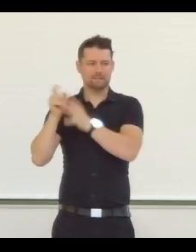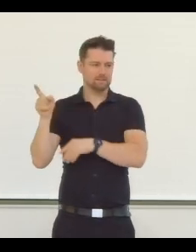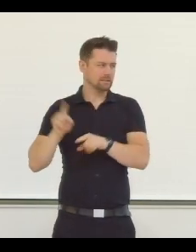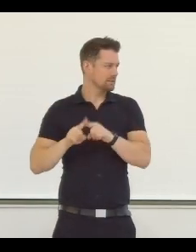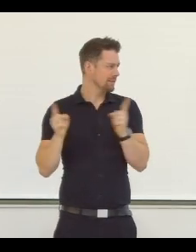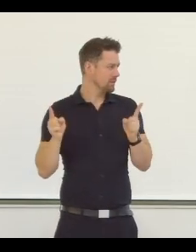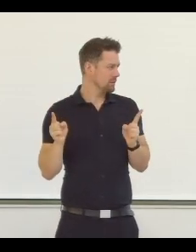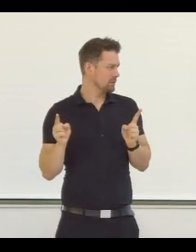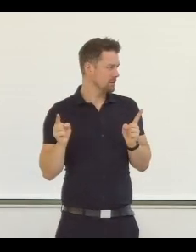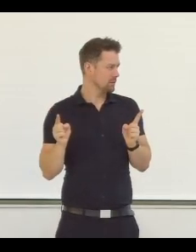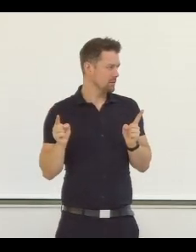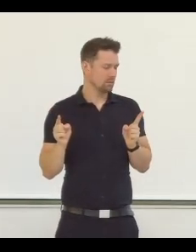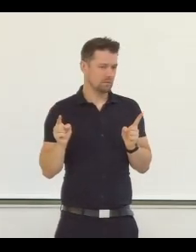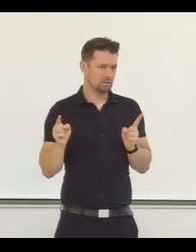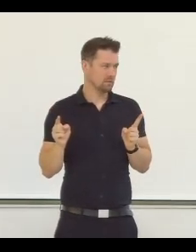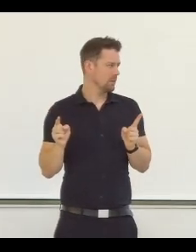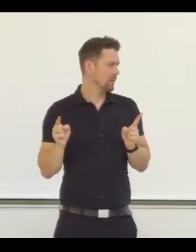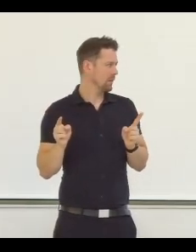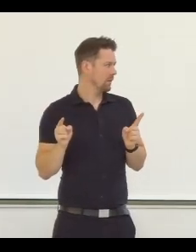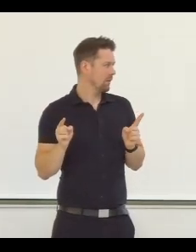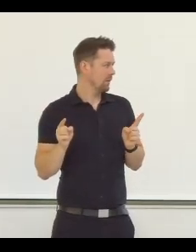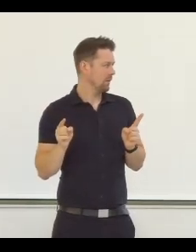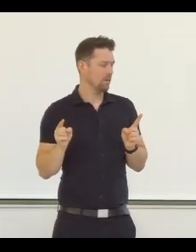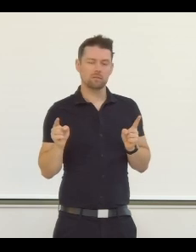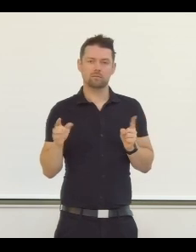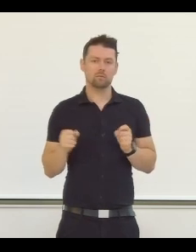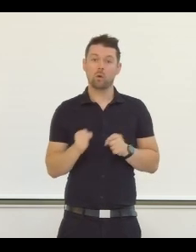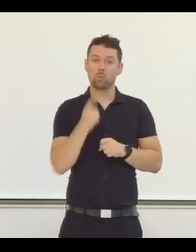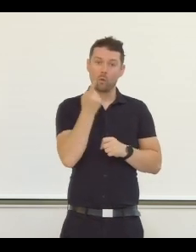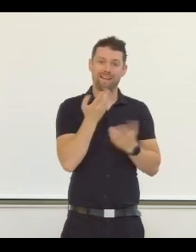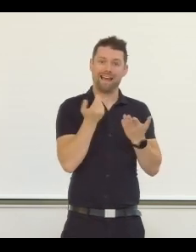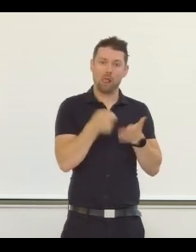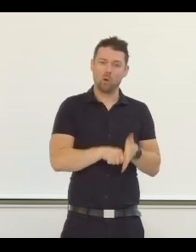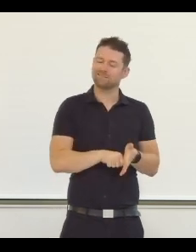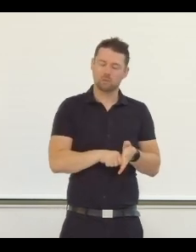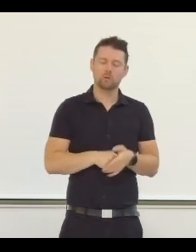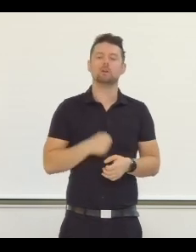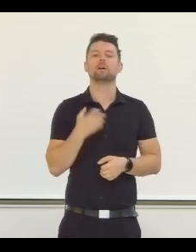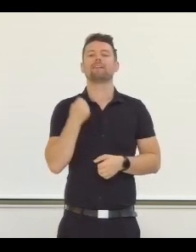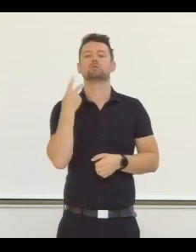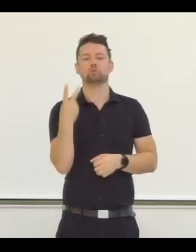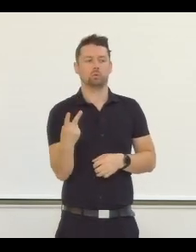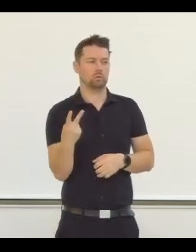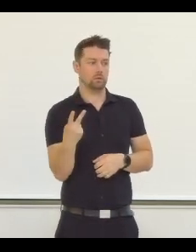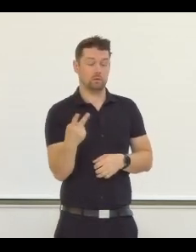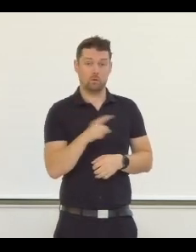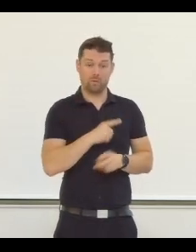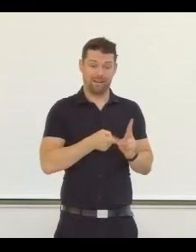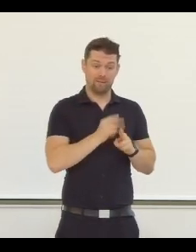think all existing analog bases, we don't have 1 airlock, but we have 2 airlocks. Because if your door